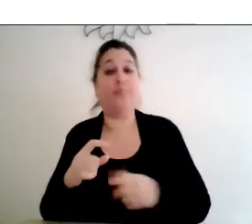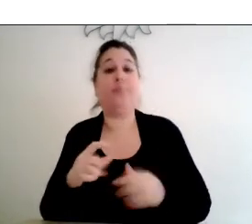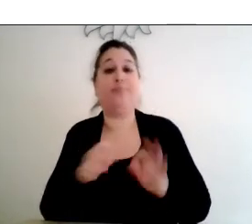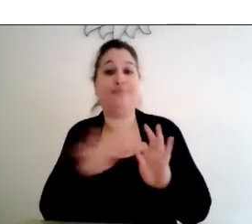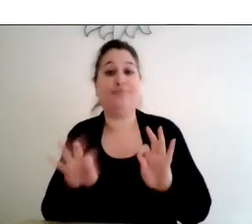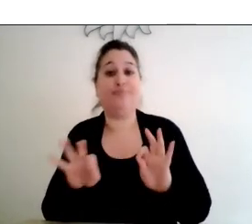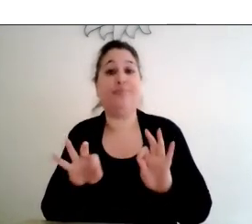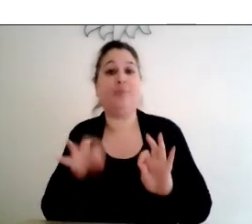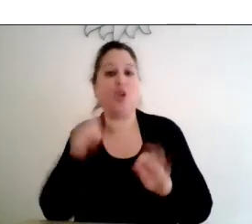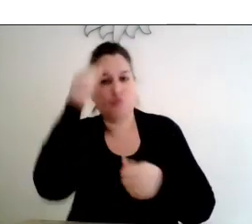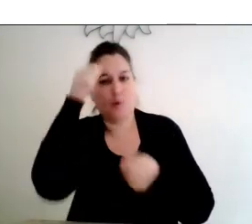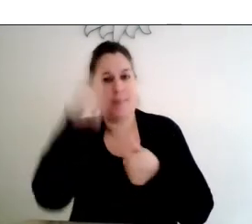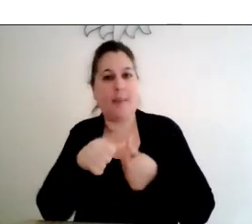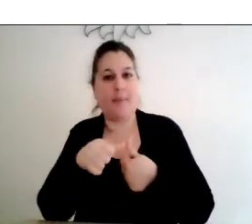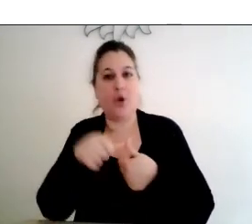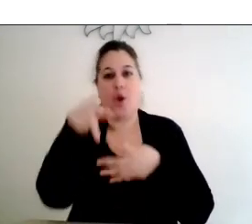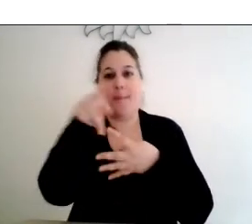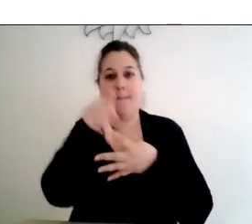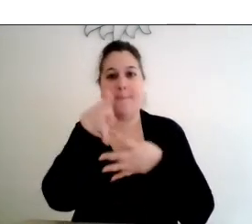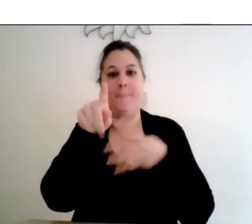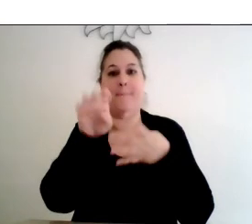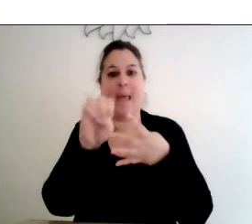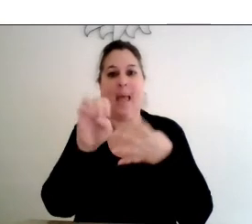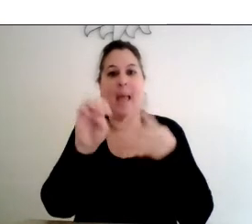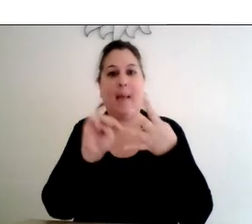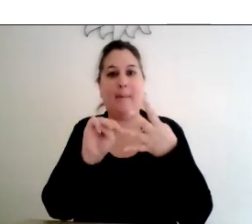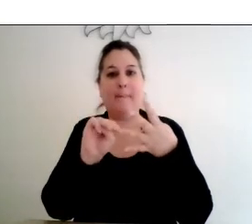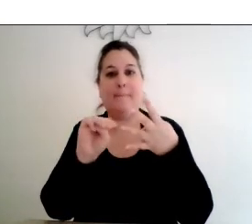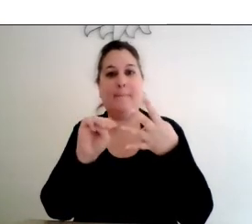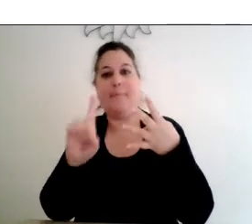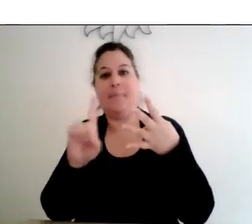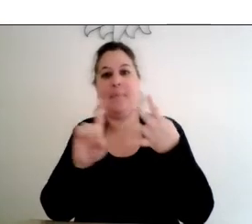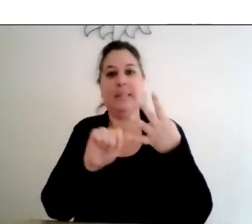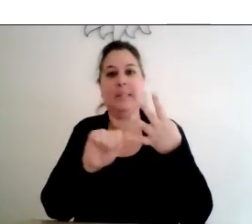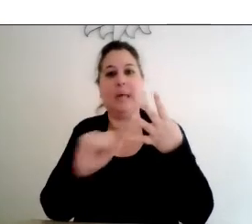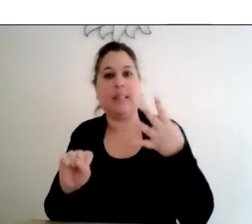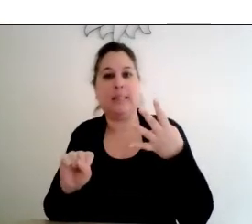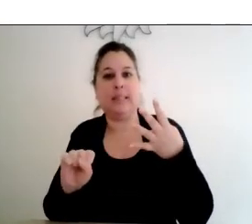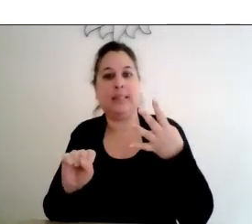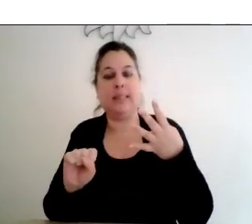PEMDAS. Okay, so if you want to make up your own